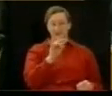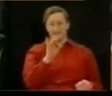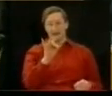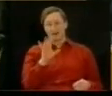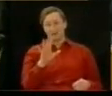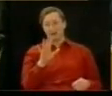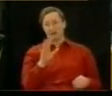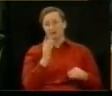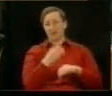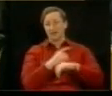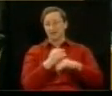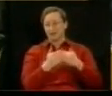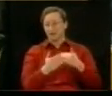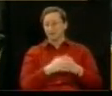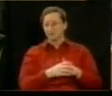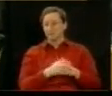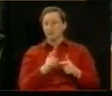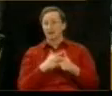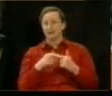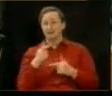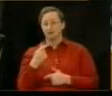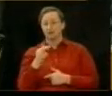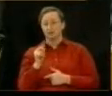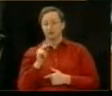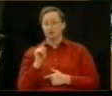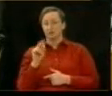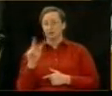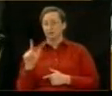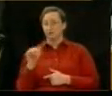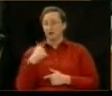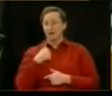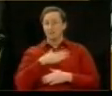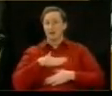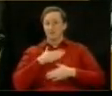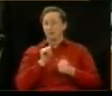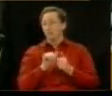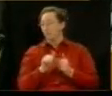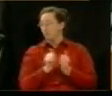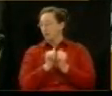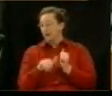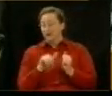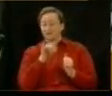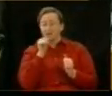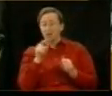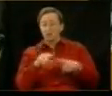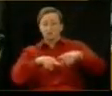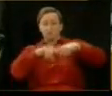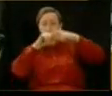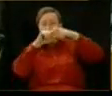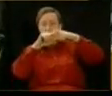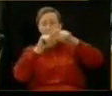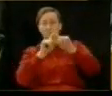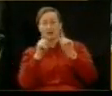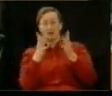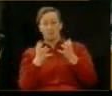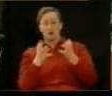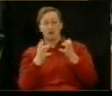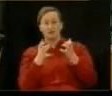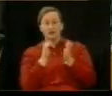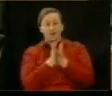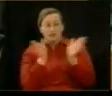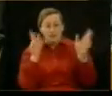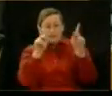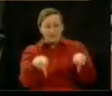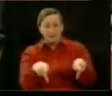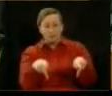primary. So I'm happy if I'm not for holding this up. I just want the public to make the decision. So I'll amend